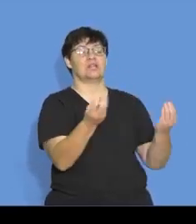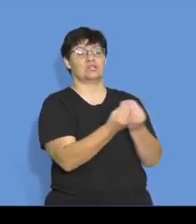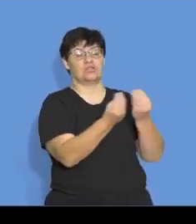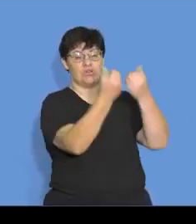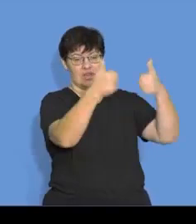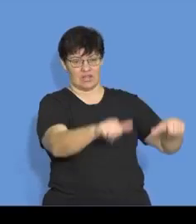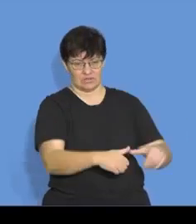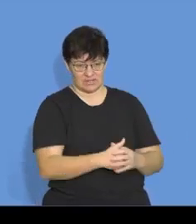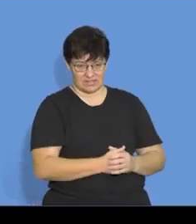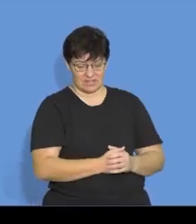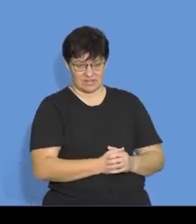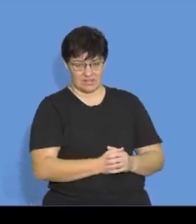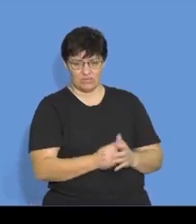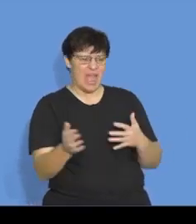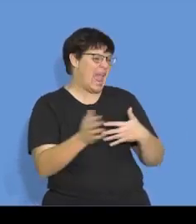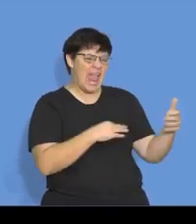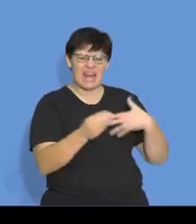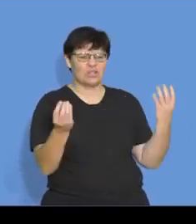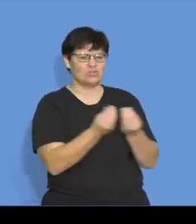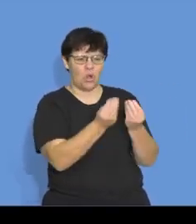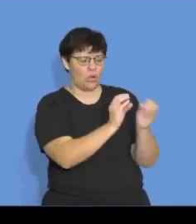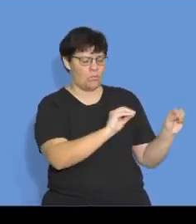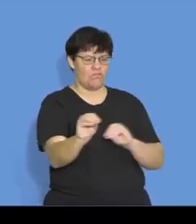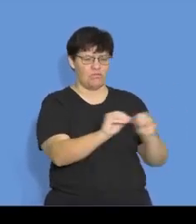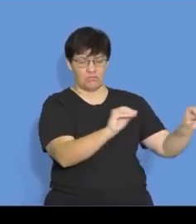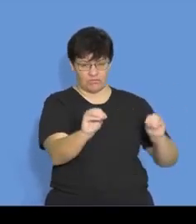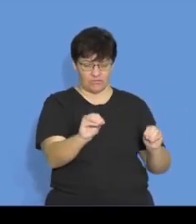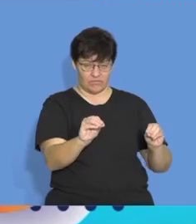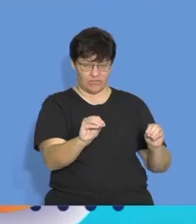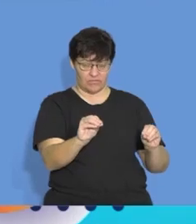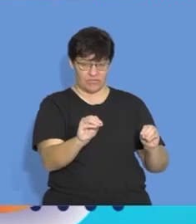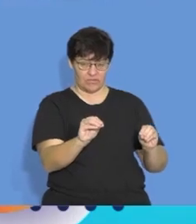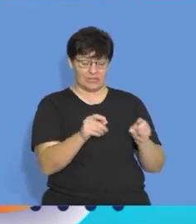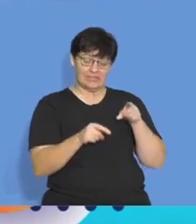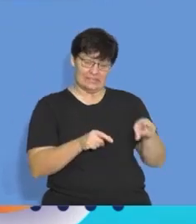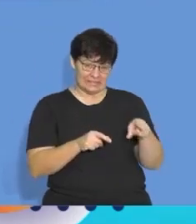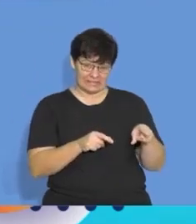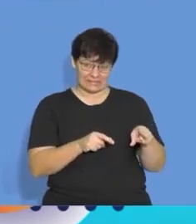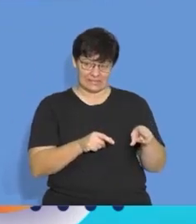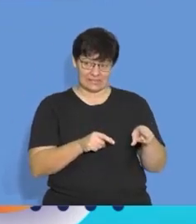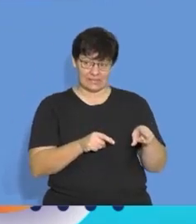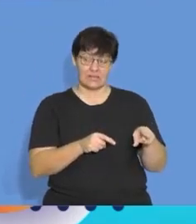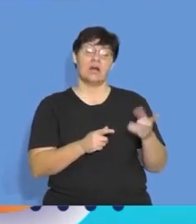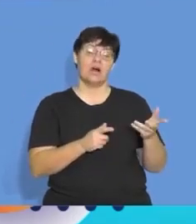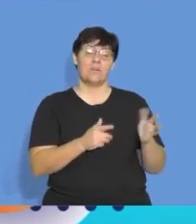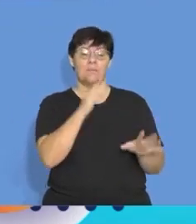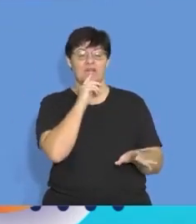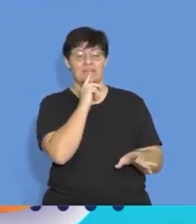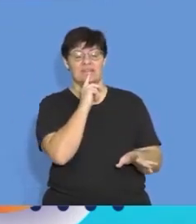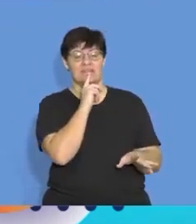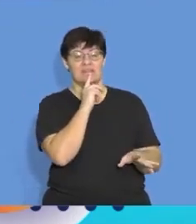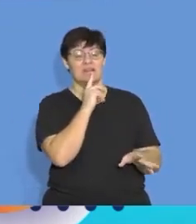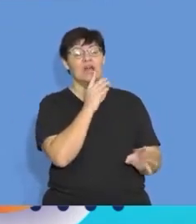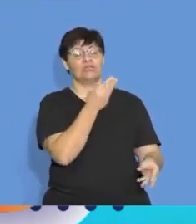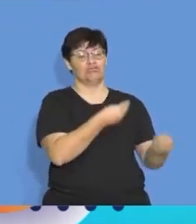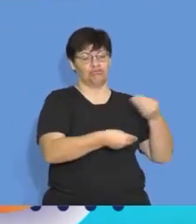account. So any movement of stock, when we're dealing with perpetual, it will be the trading stock